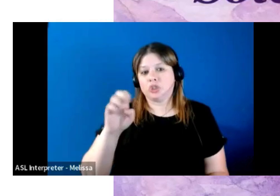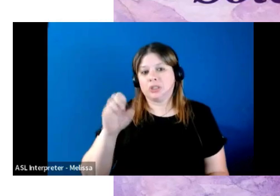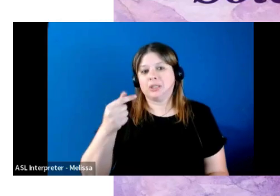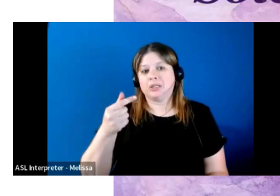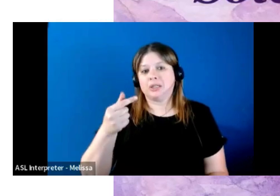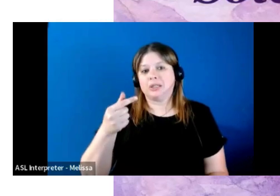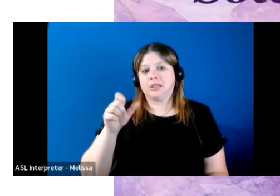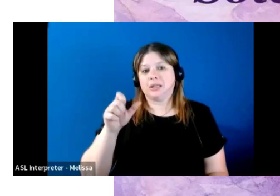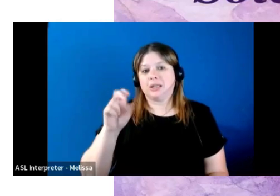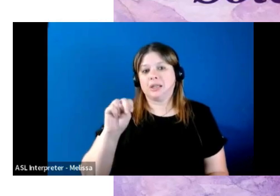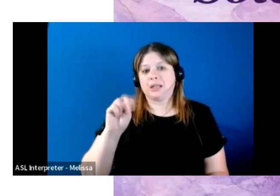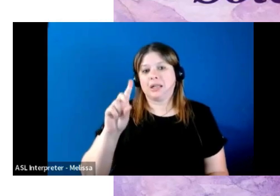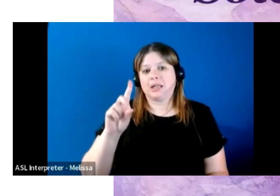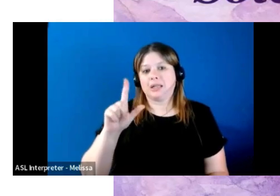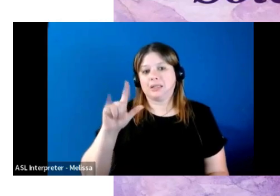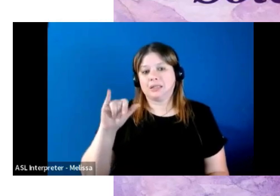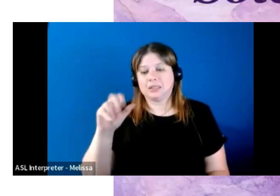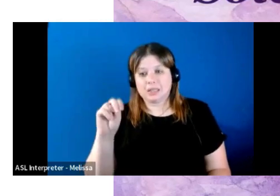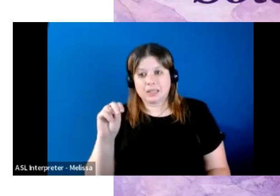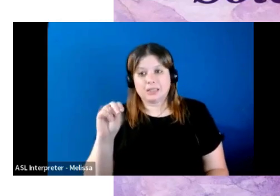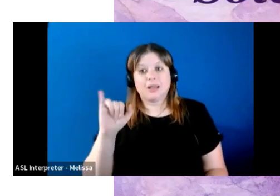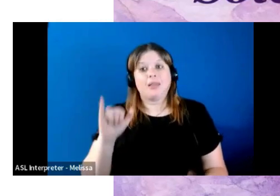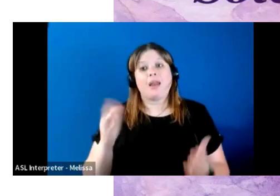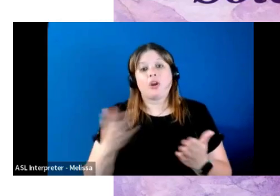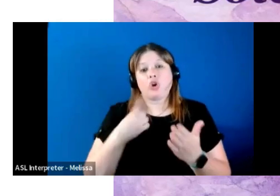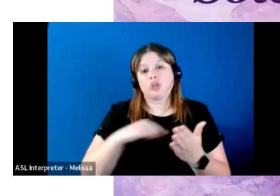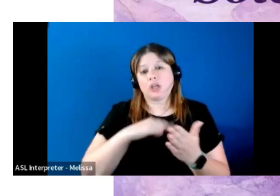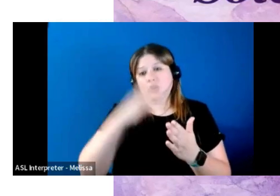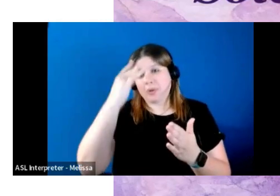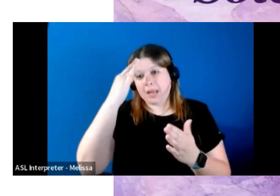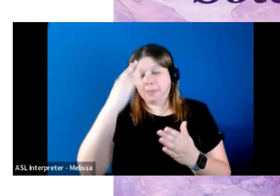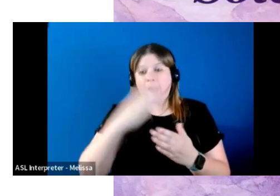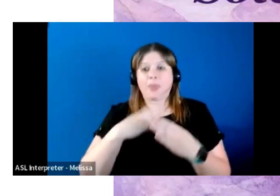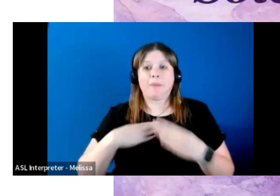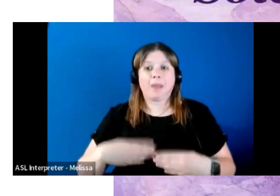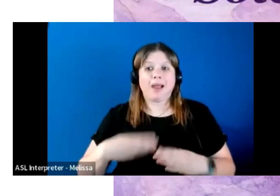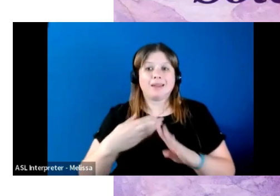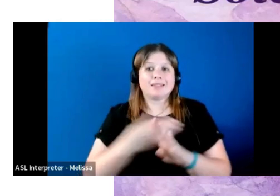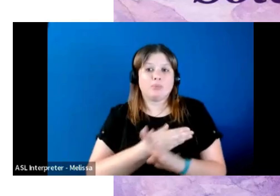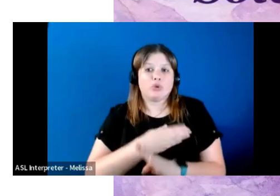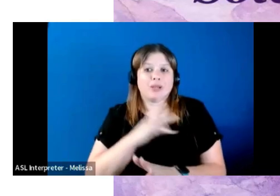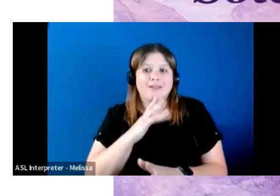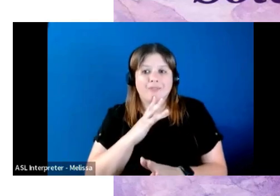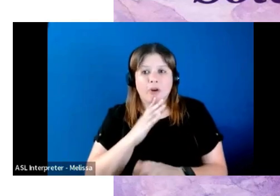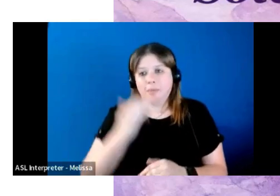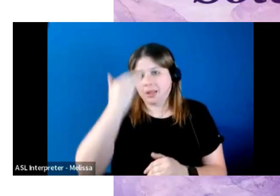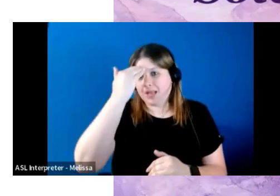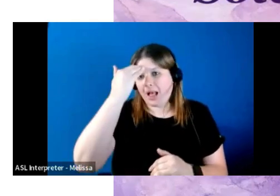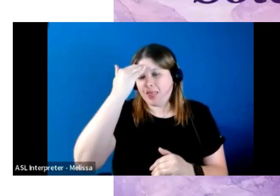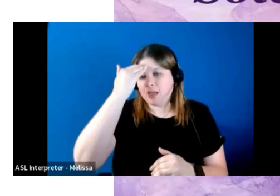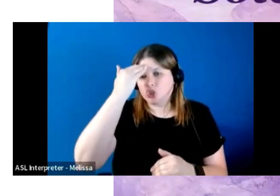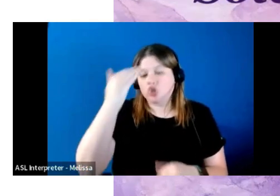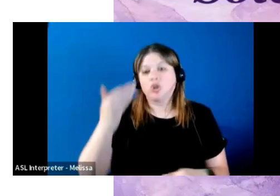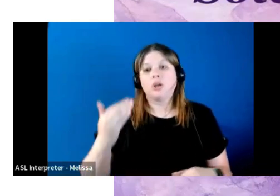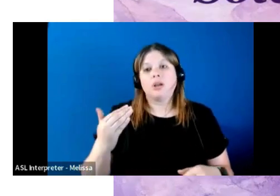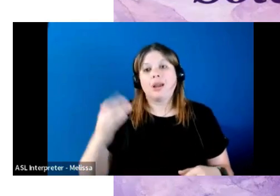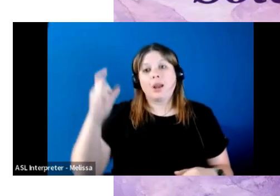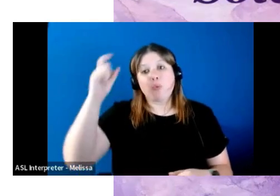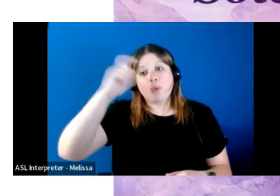the body's intuitive pre-verbal knowledge, and that there is a wisdom that